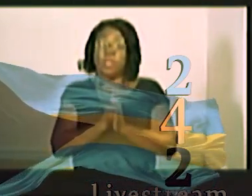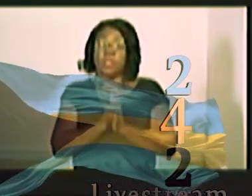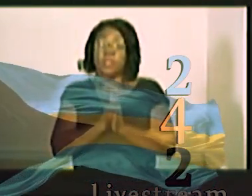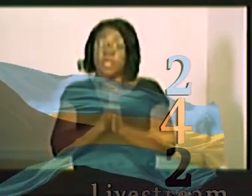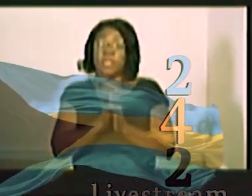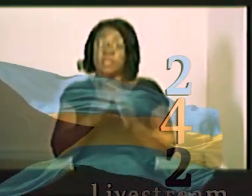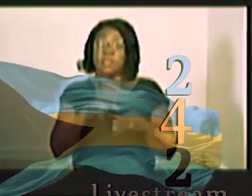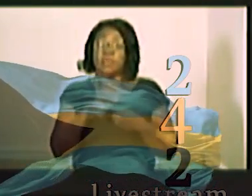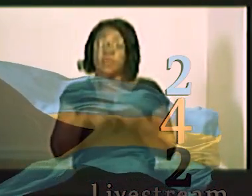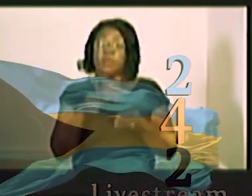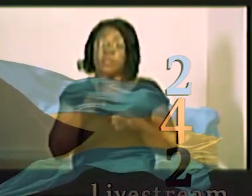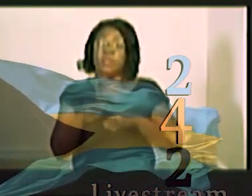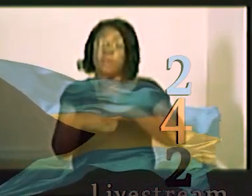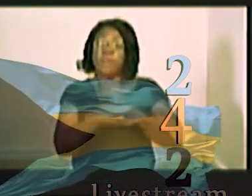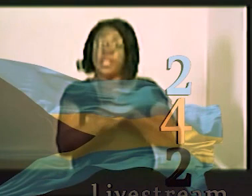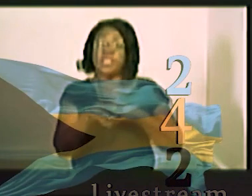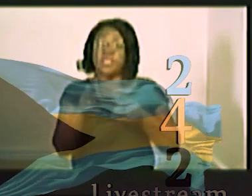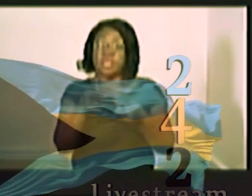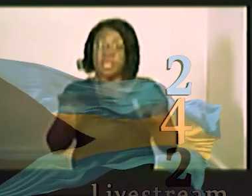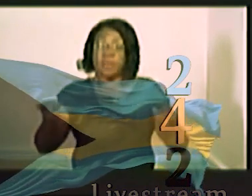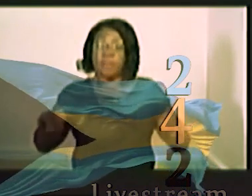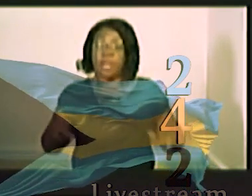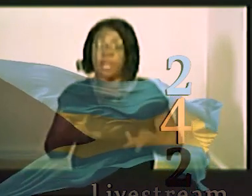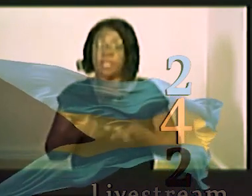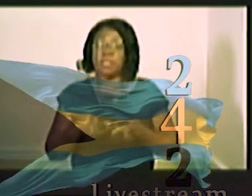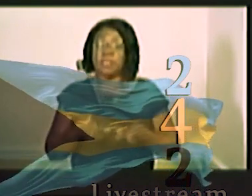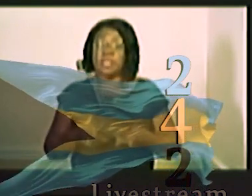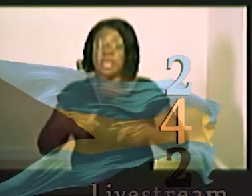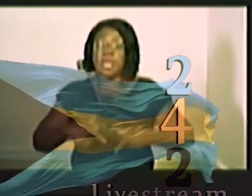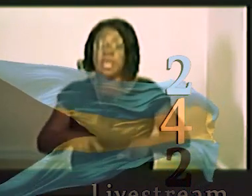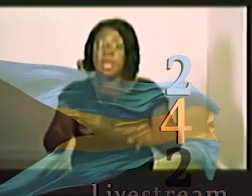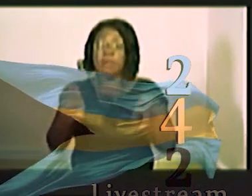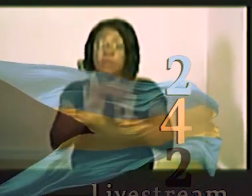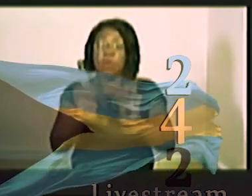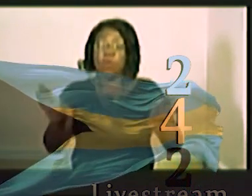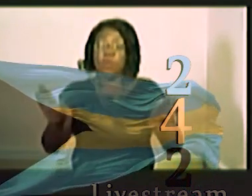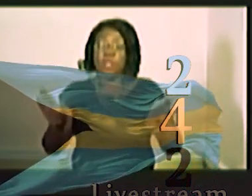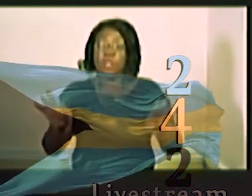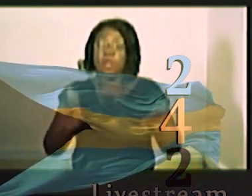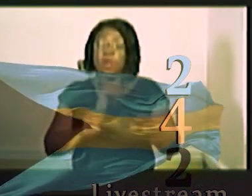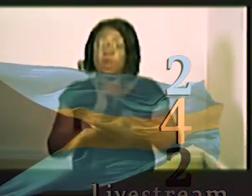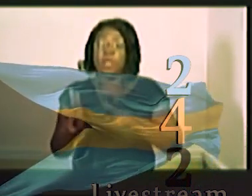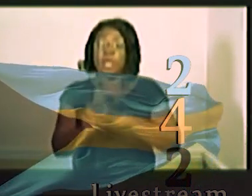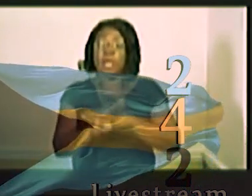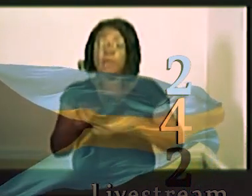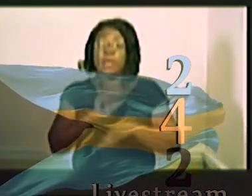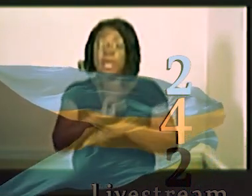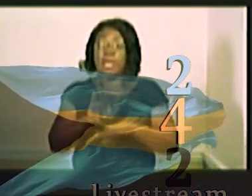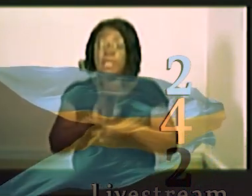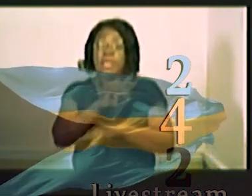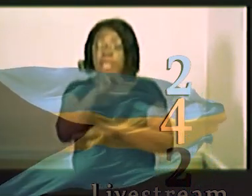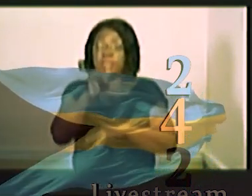the beaches and the parks that are being opened in Eleuthera and Harbor Island and Exuma and San Salvador.